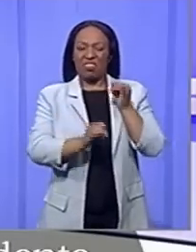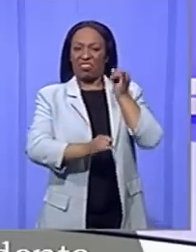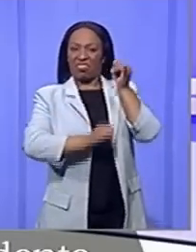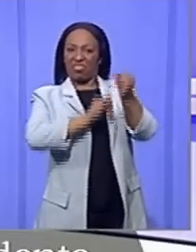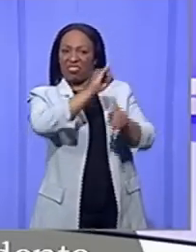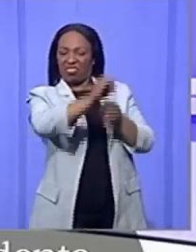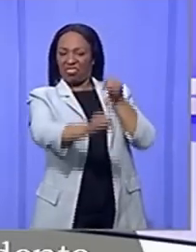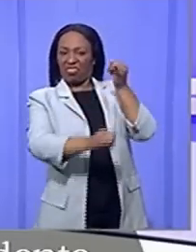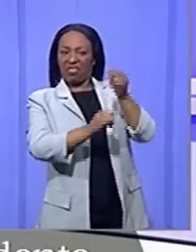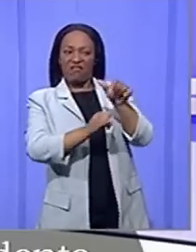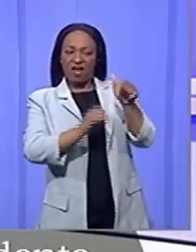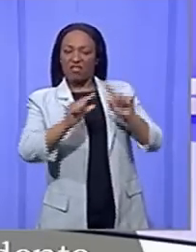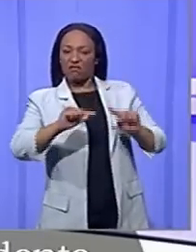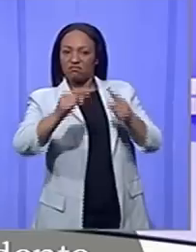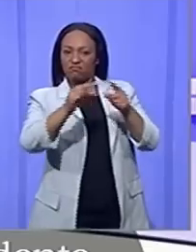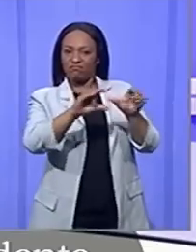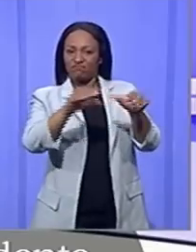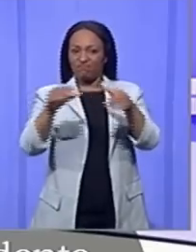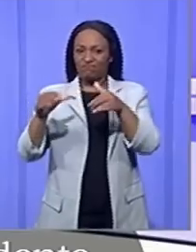bona.